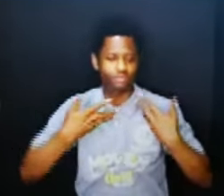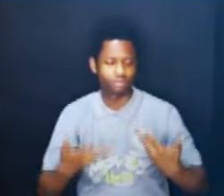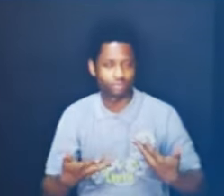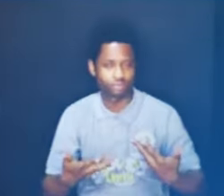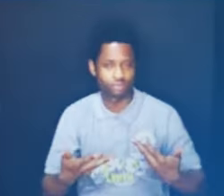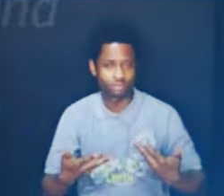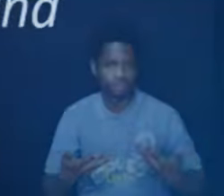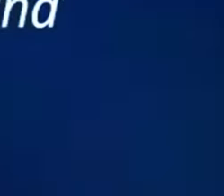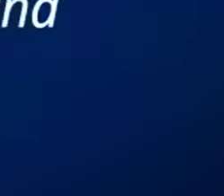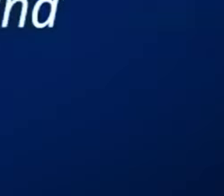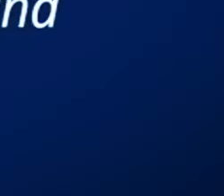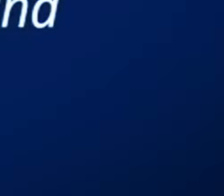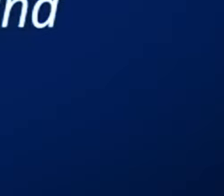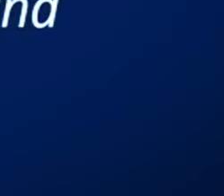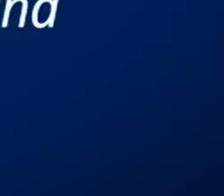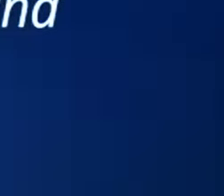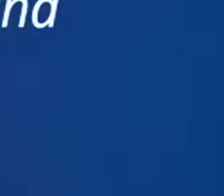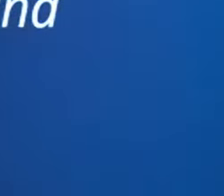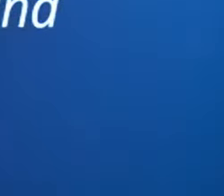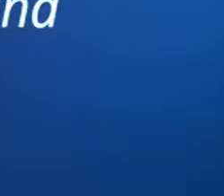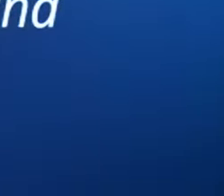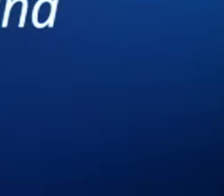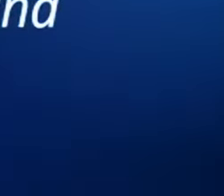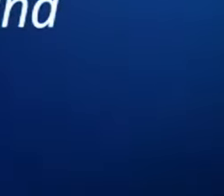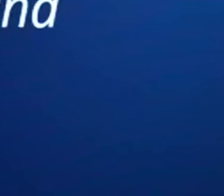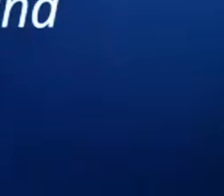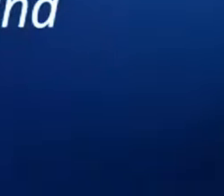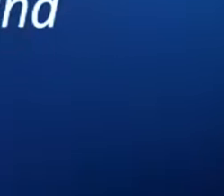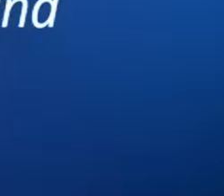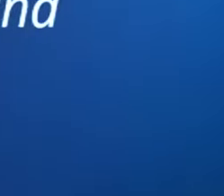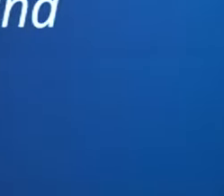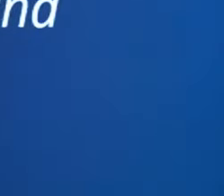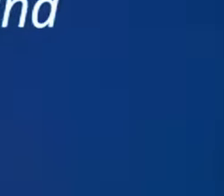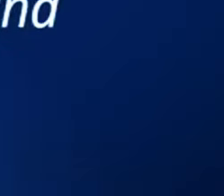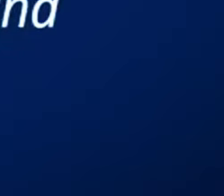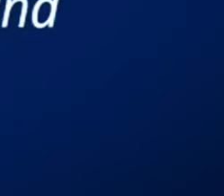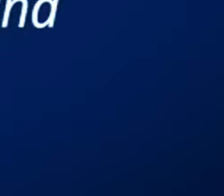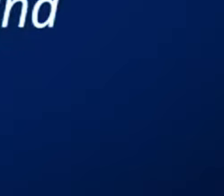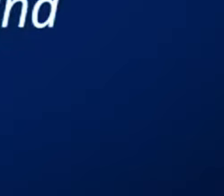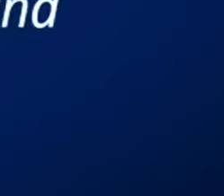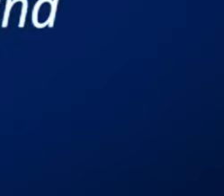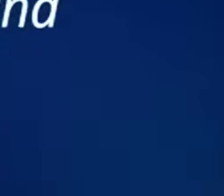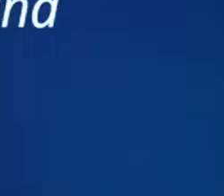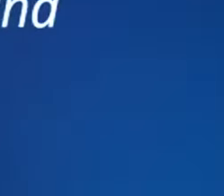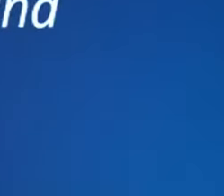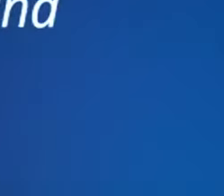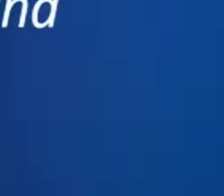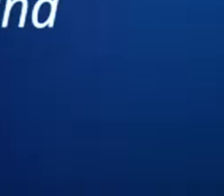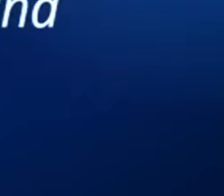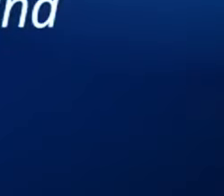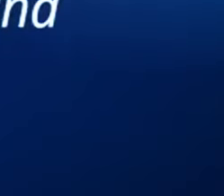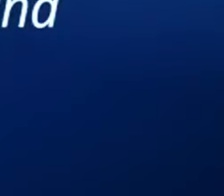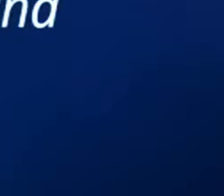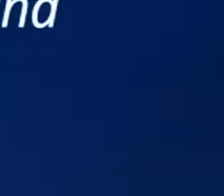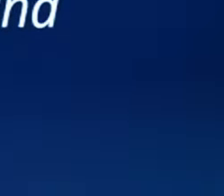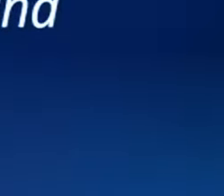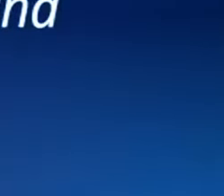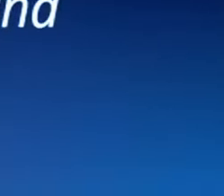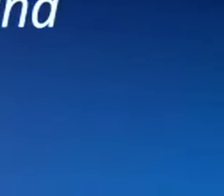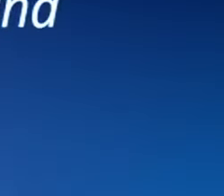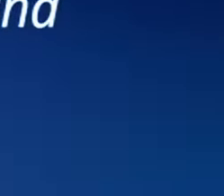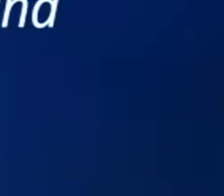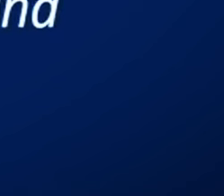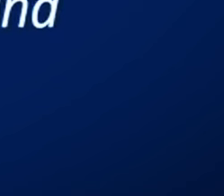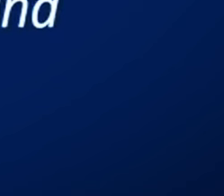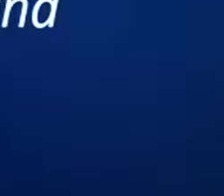onipan o pe mwaka. Or admit before God. Na we no onyame animu nso osan jitum the true states of your